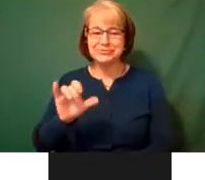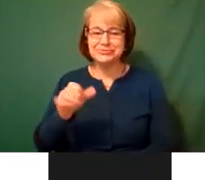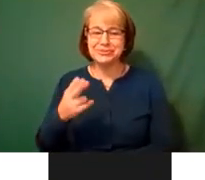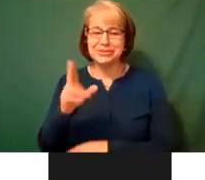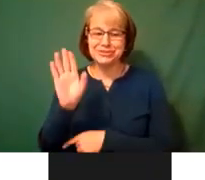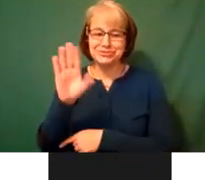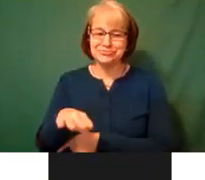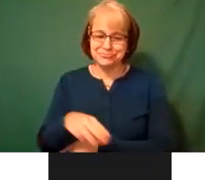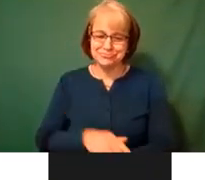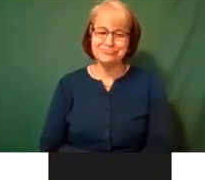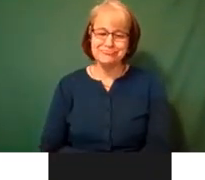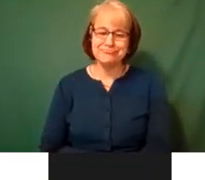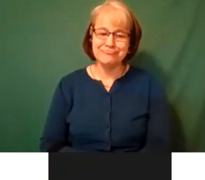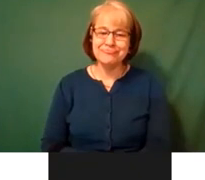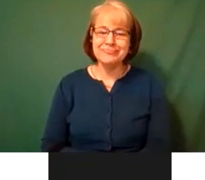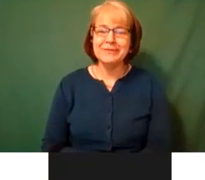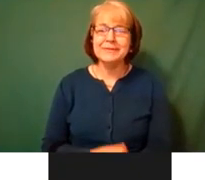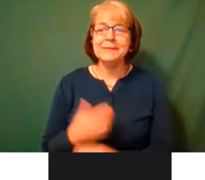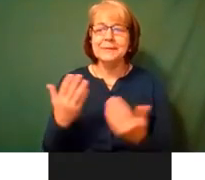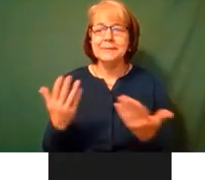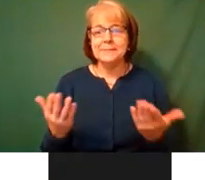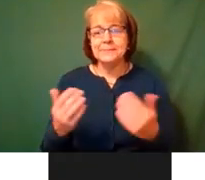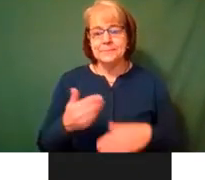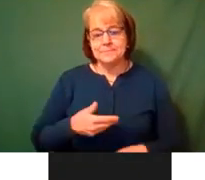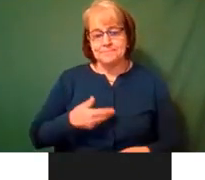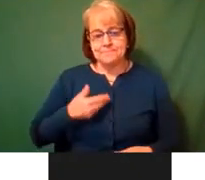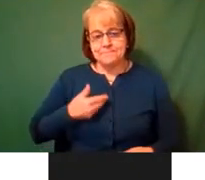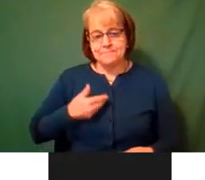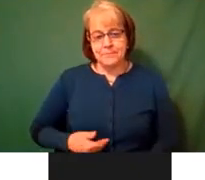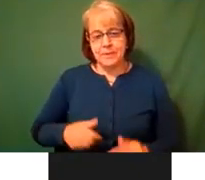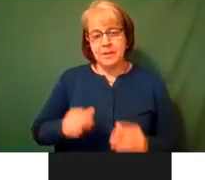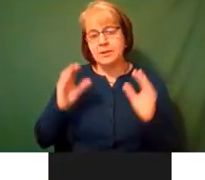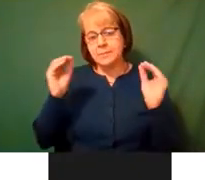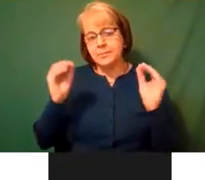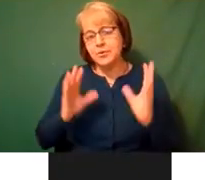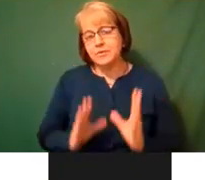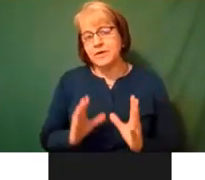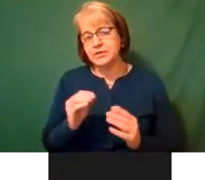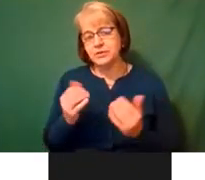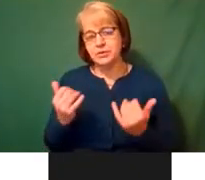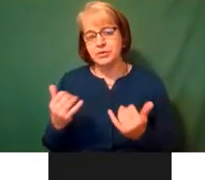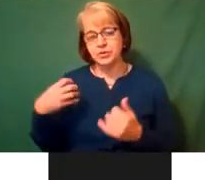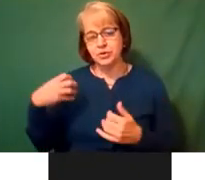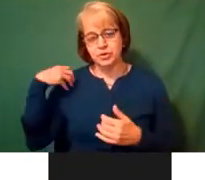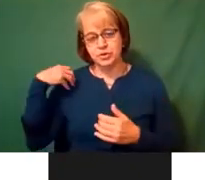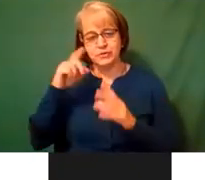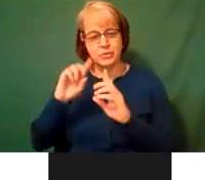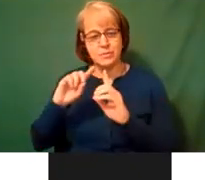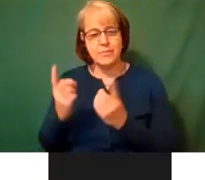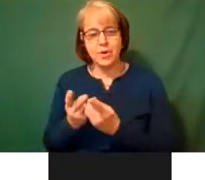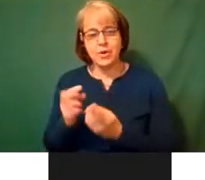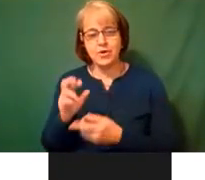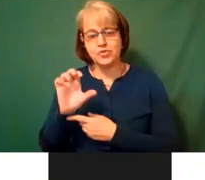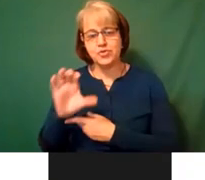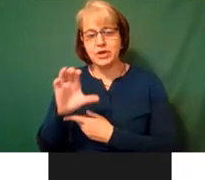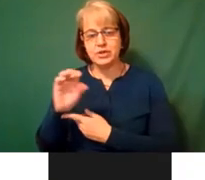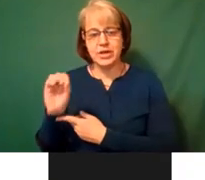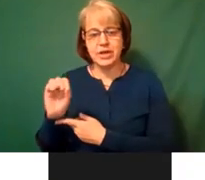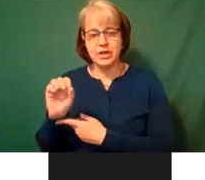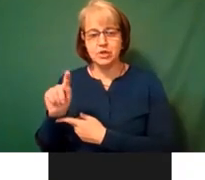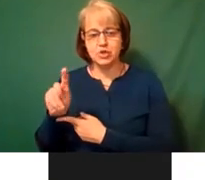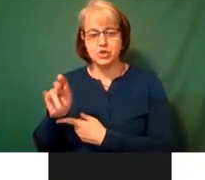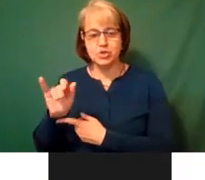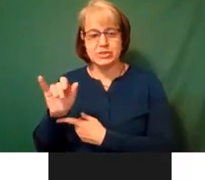session. I am a professor and the current chair of the Department of Recreation and Tourism Management